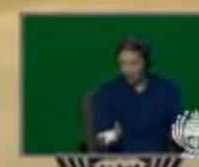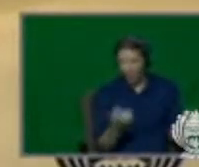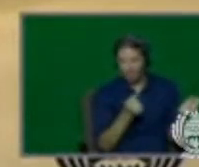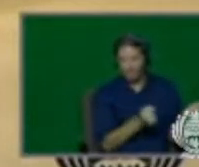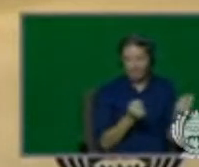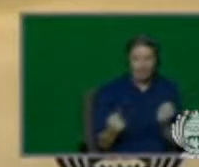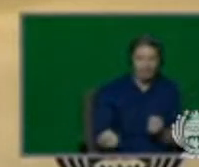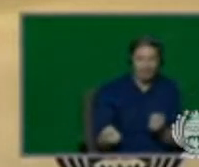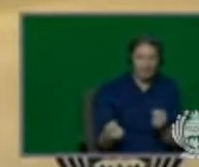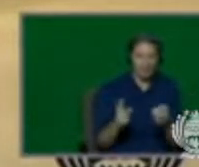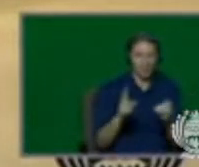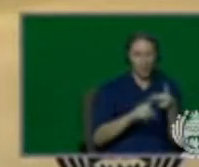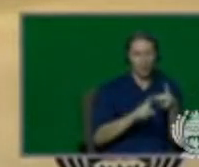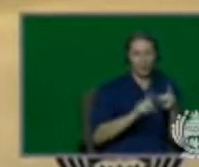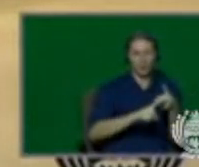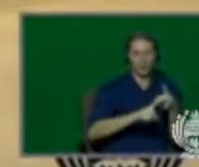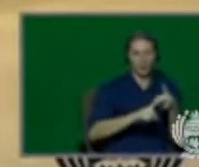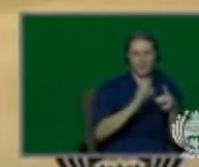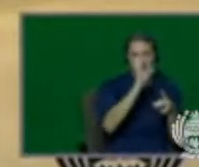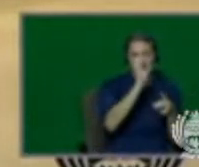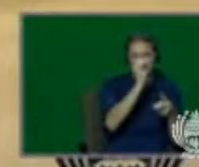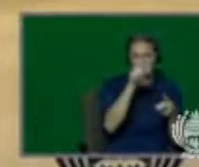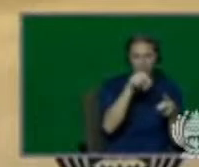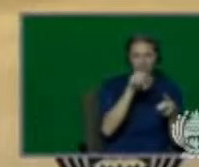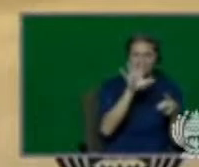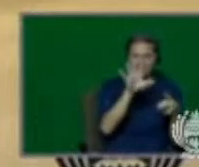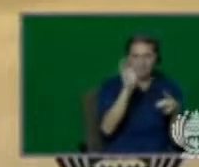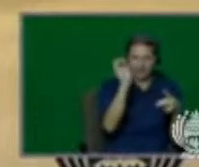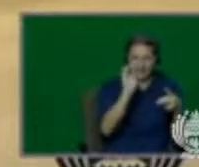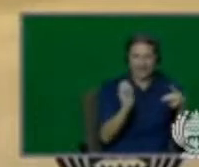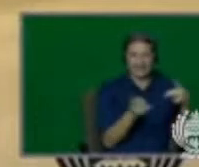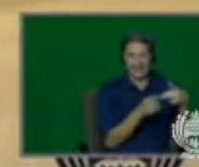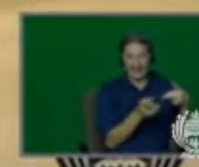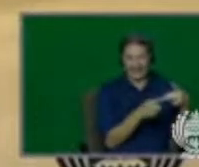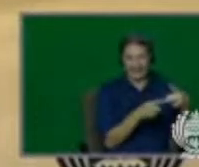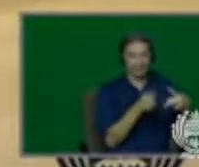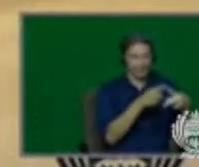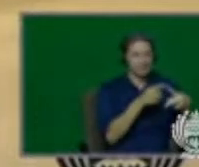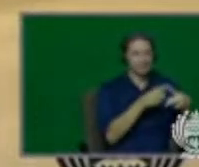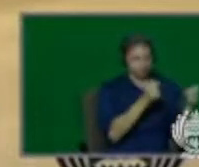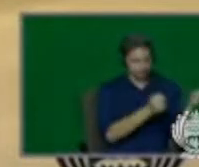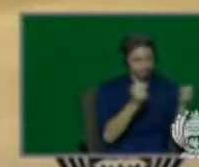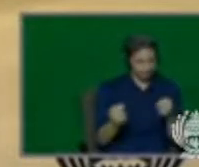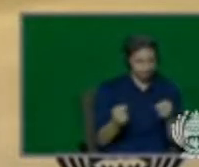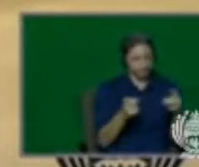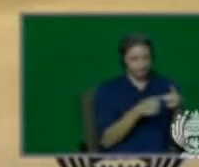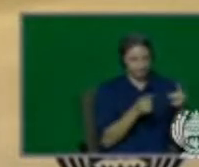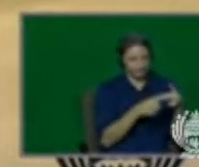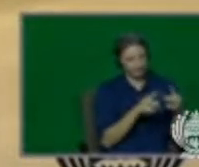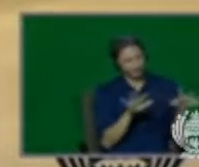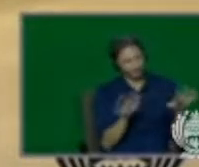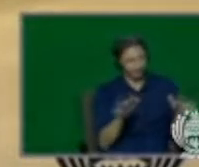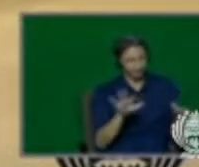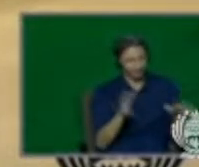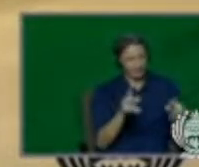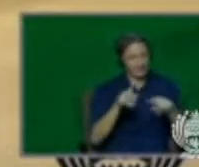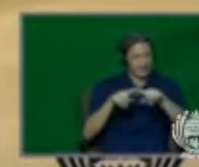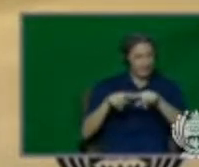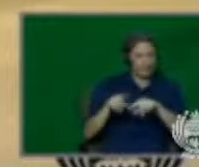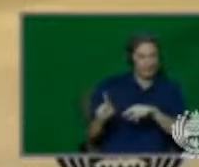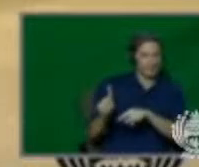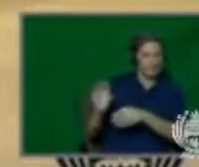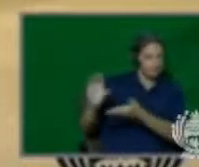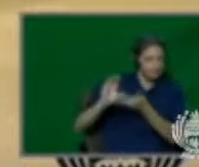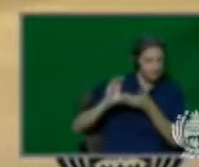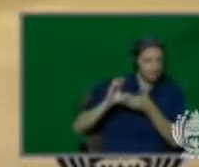on the second 0.5 percentage point increase to VAT. Government also proposes no inflationary adjustment to personal income